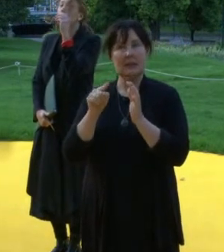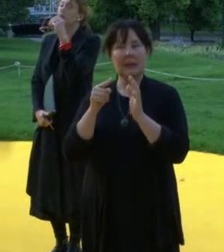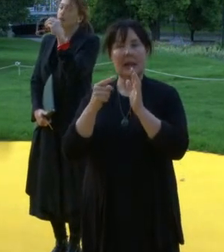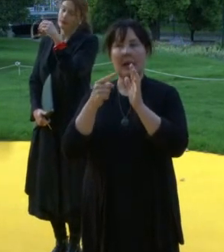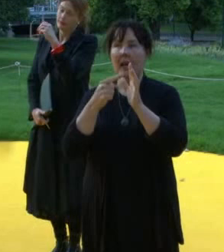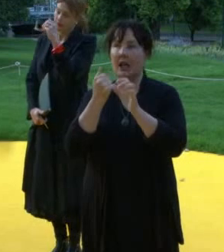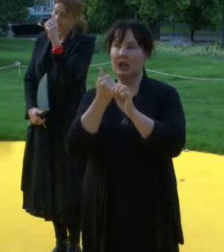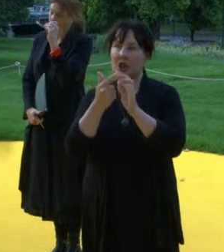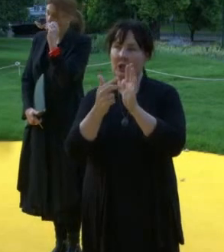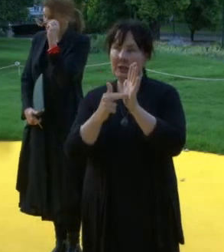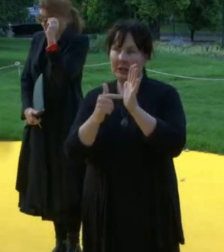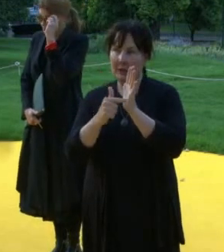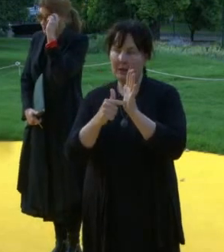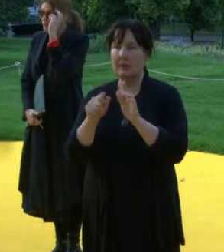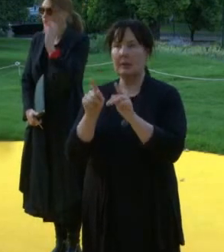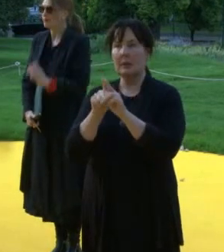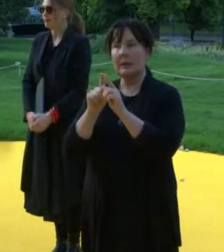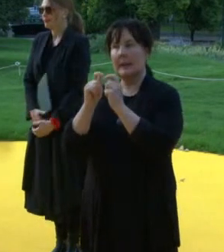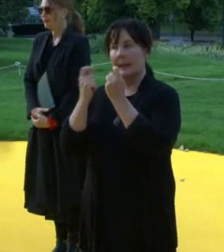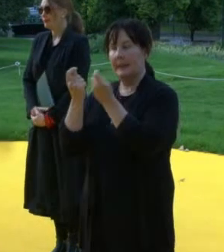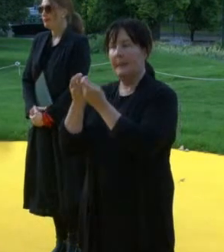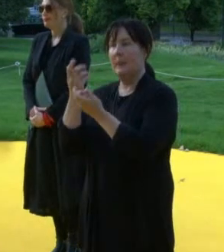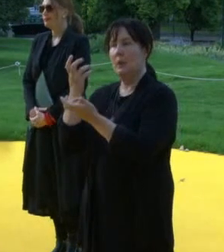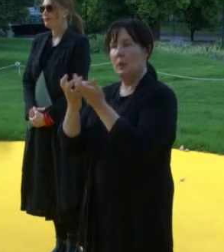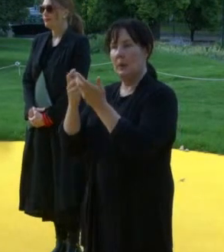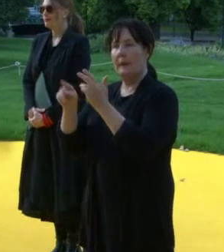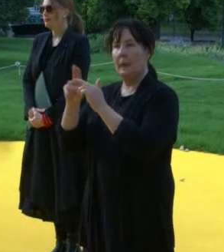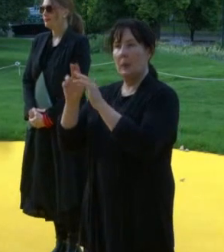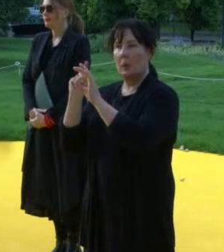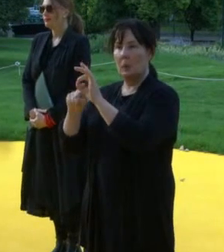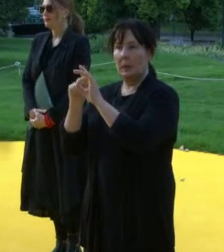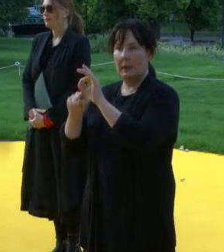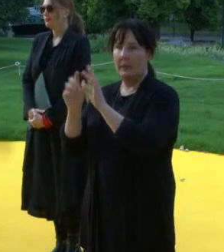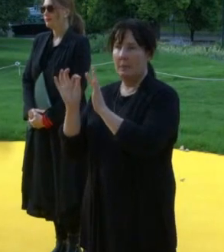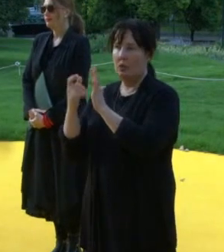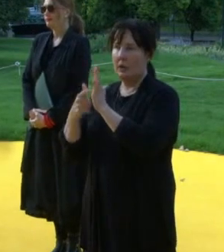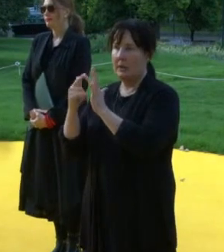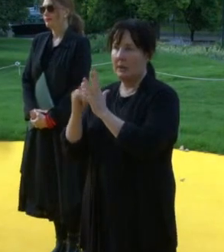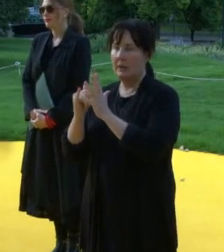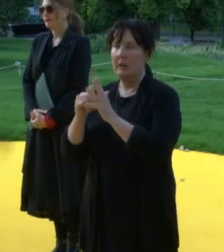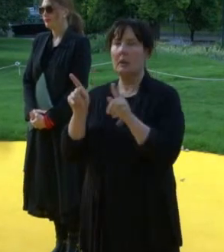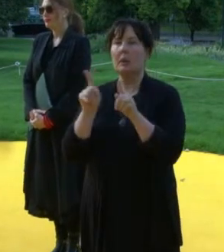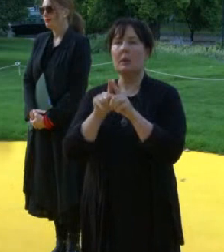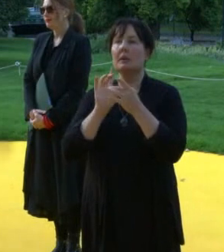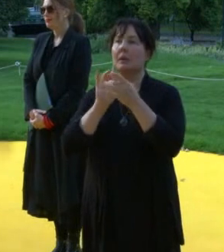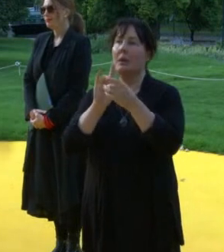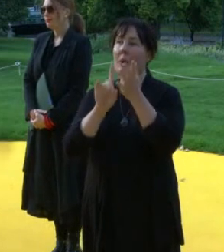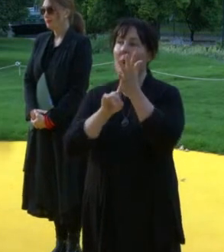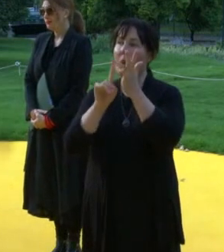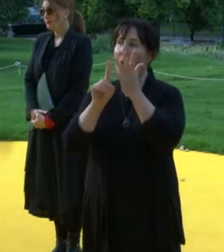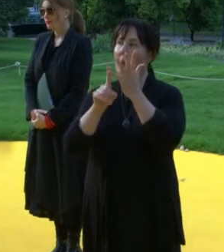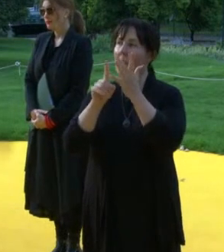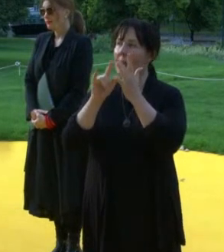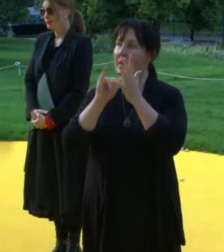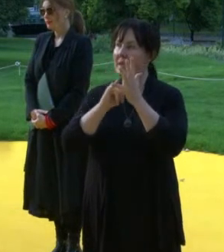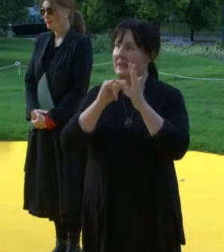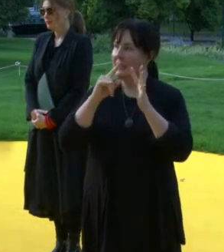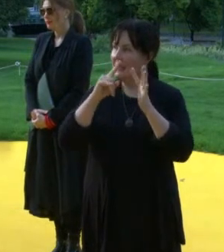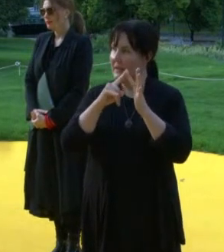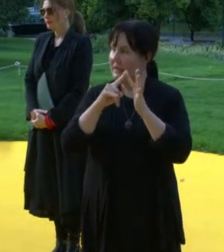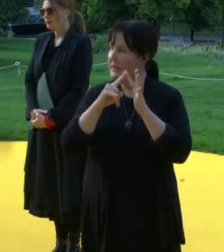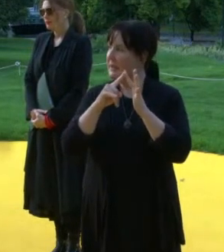all of the team at University of Queensland Press, in particular to Louise Cornege in